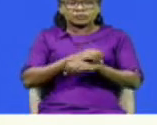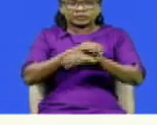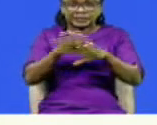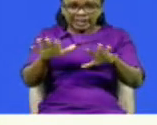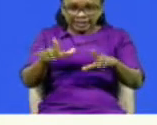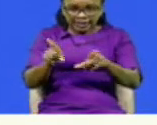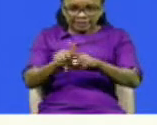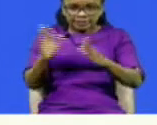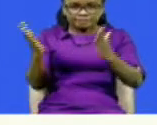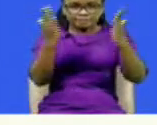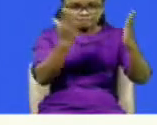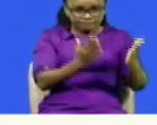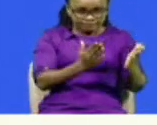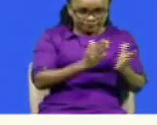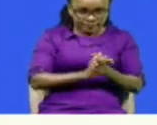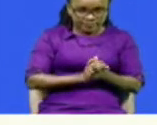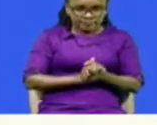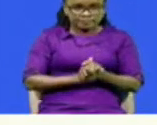and take them